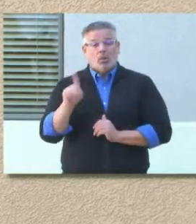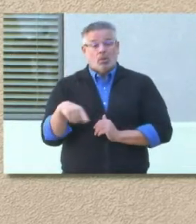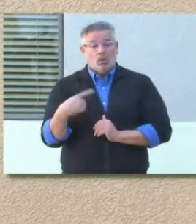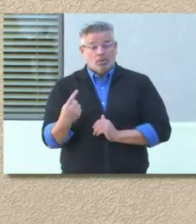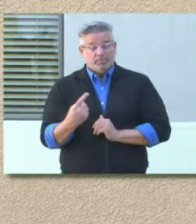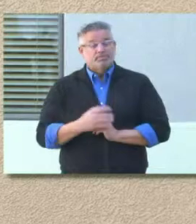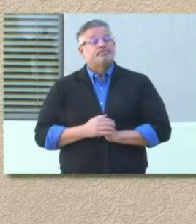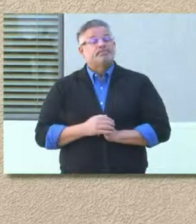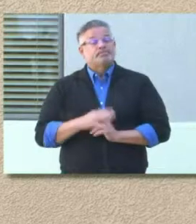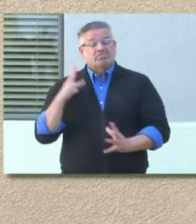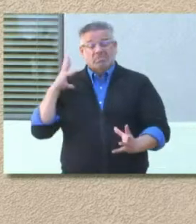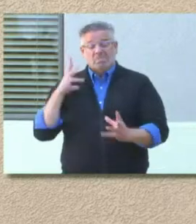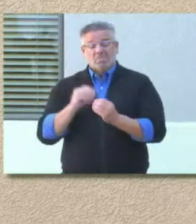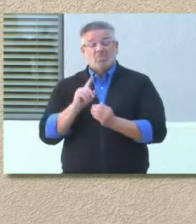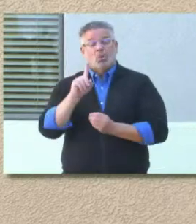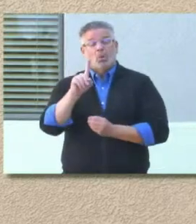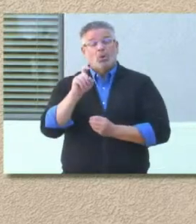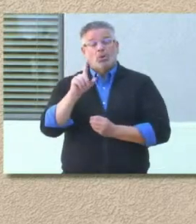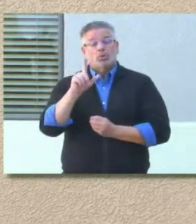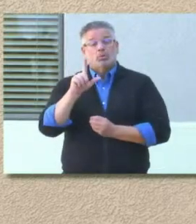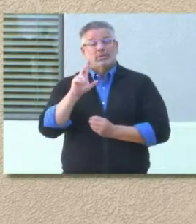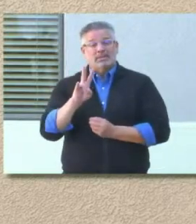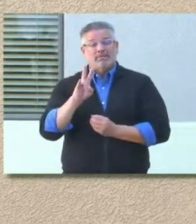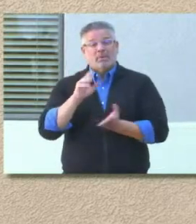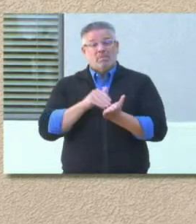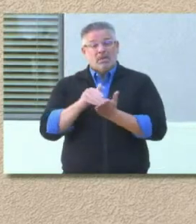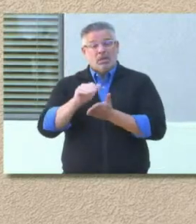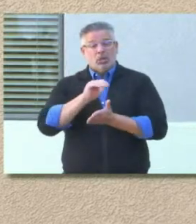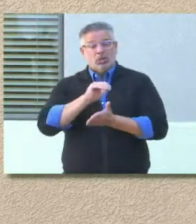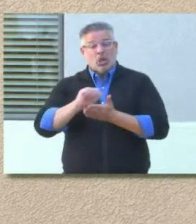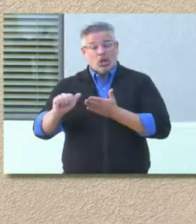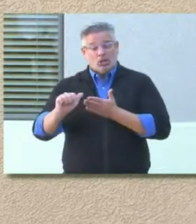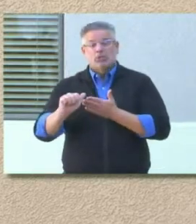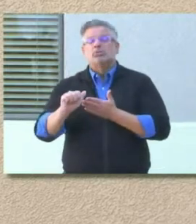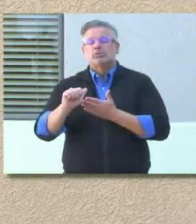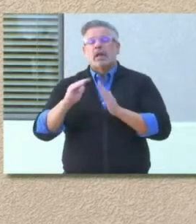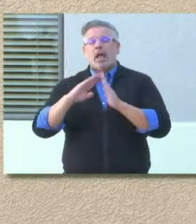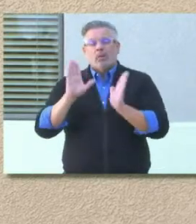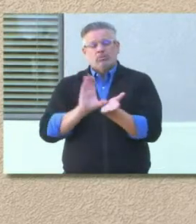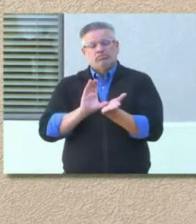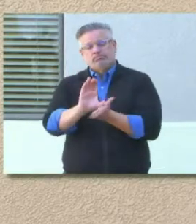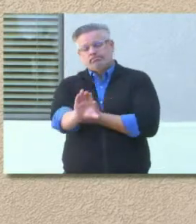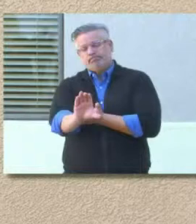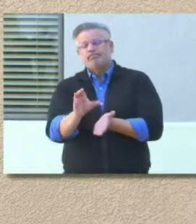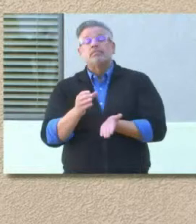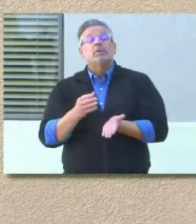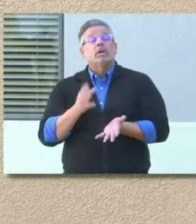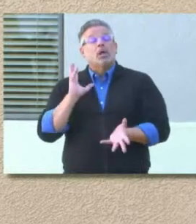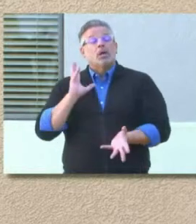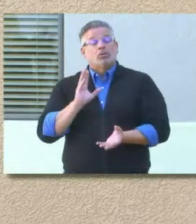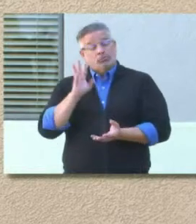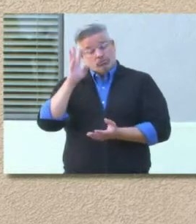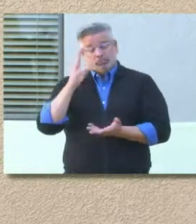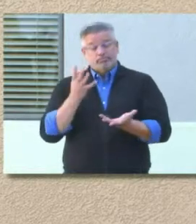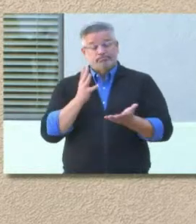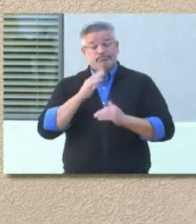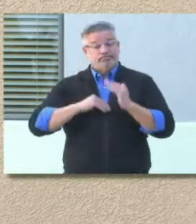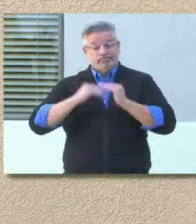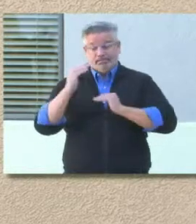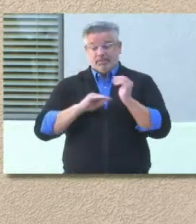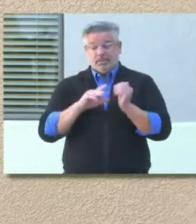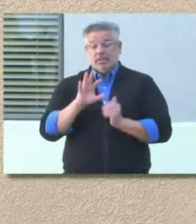alone. This totals over $127 million of housing funds, creating a total of